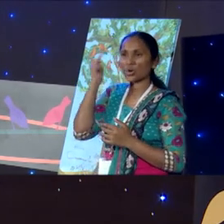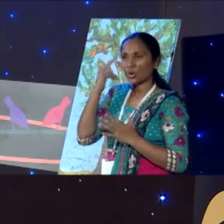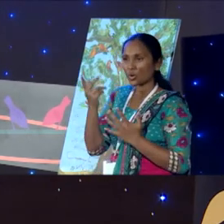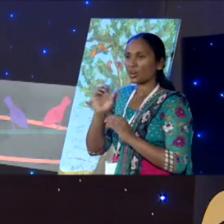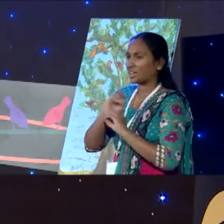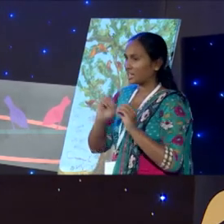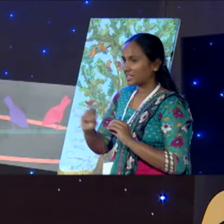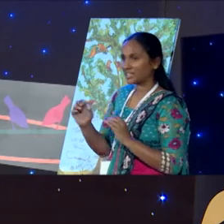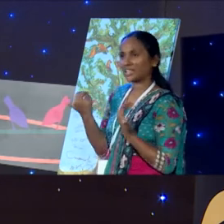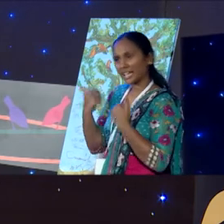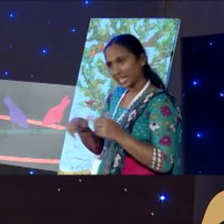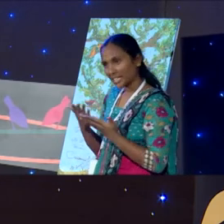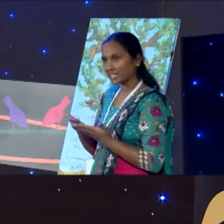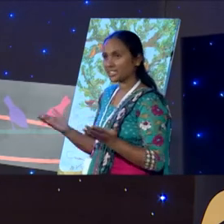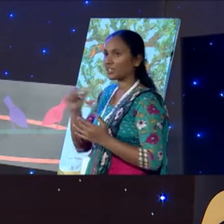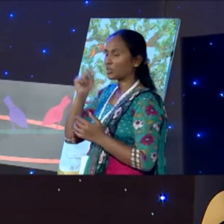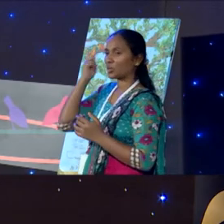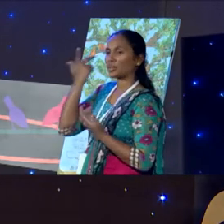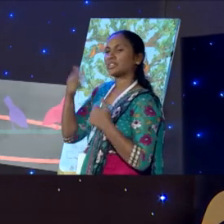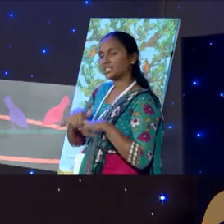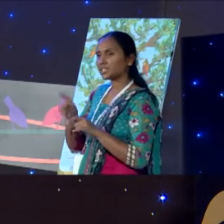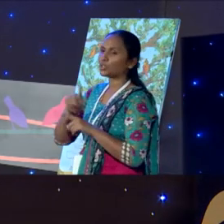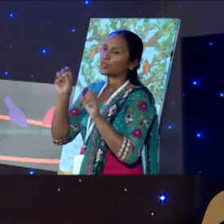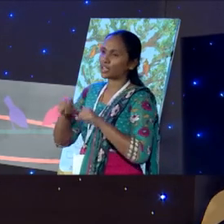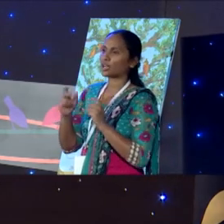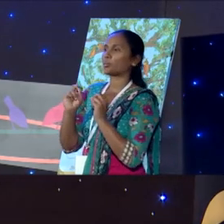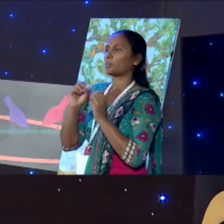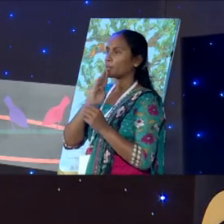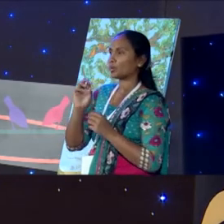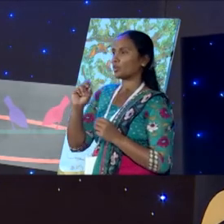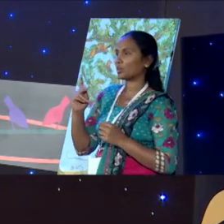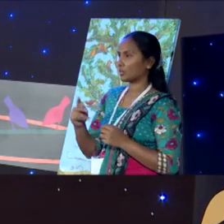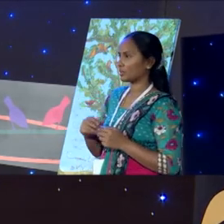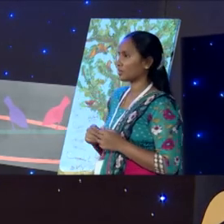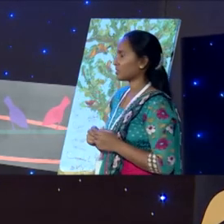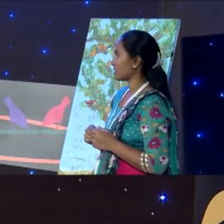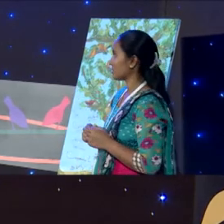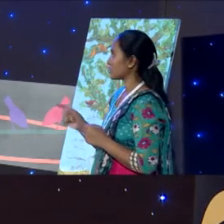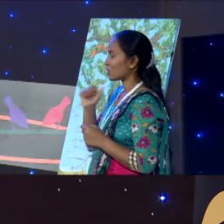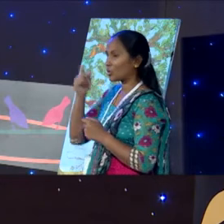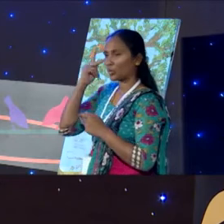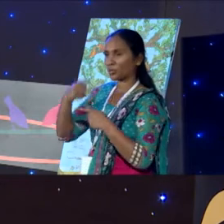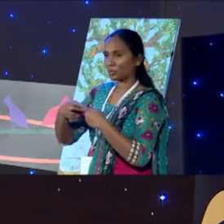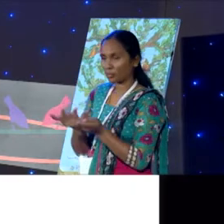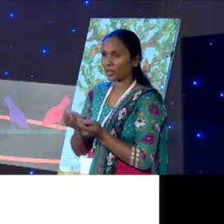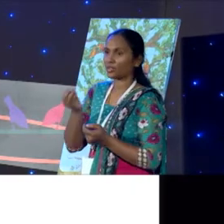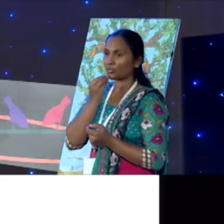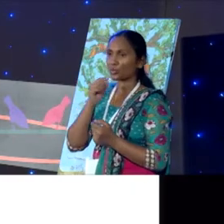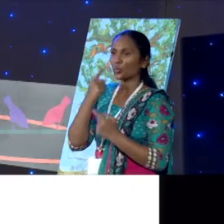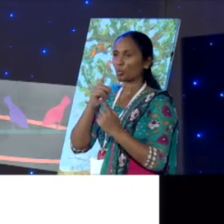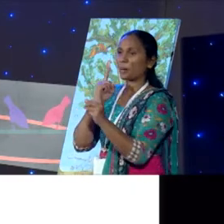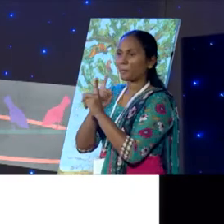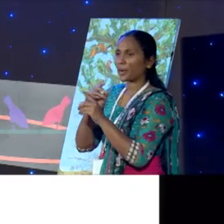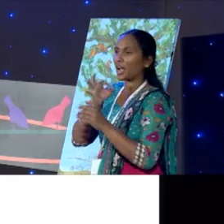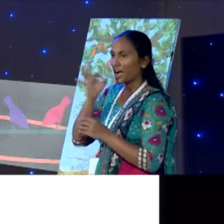or anything at all. And you're still going to be okay because I didn't speak their language. I didn't know the maps. I didn't know the place. I didn't know who to go to. I had